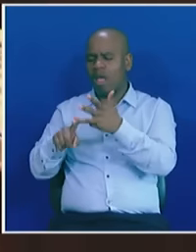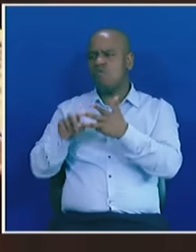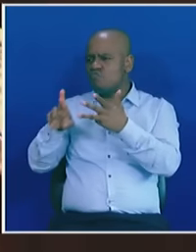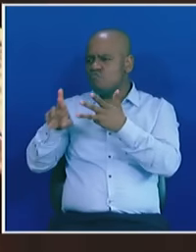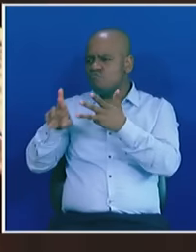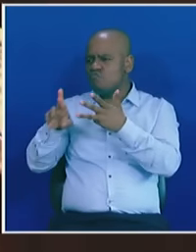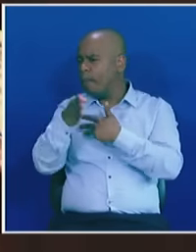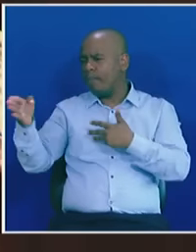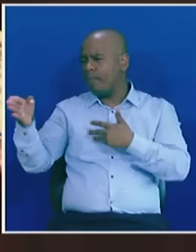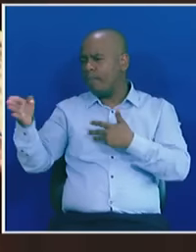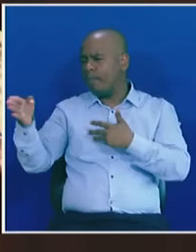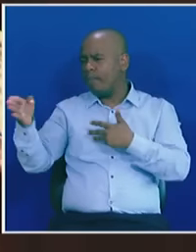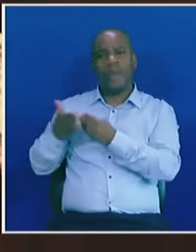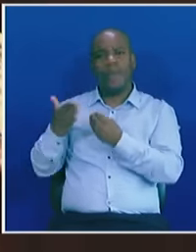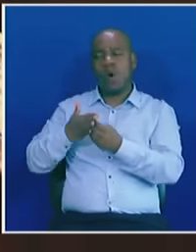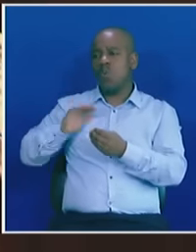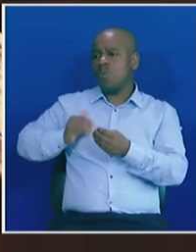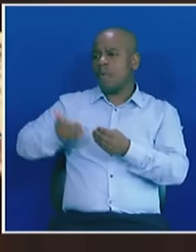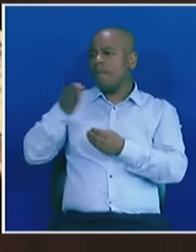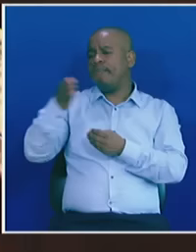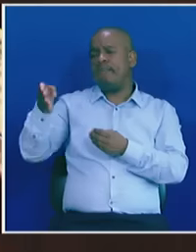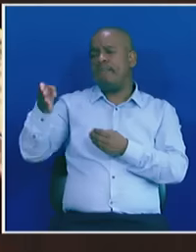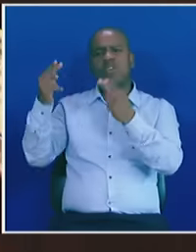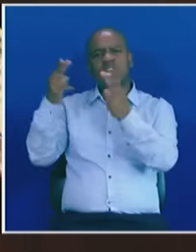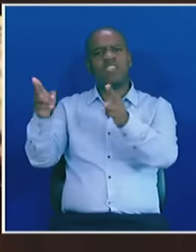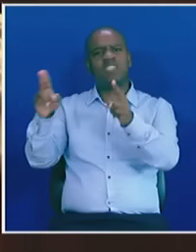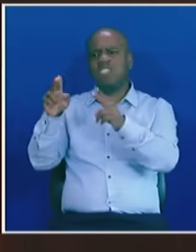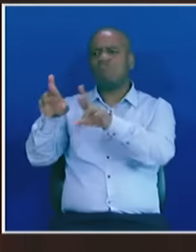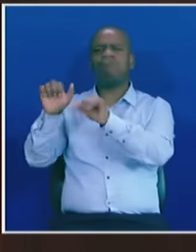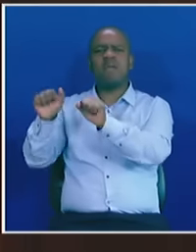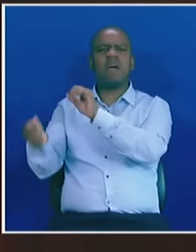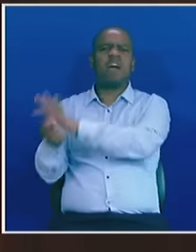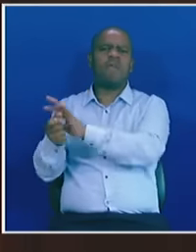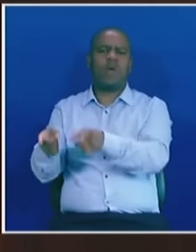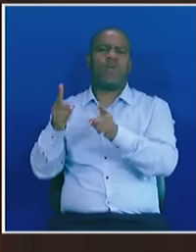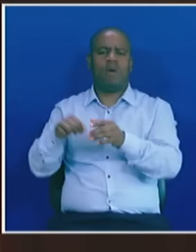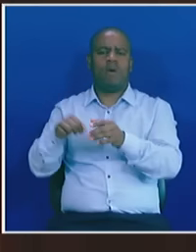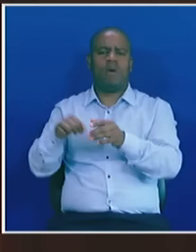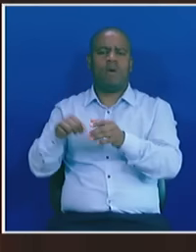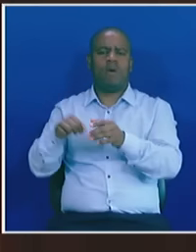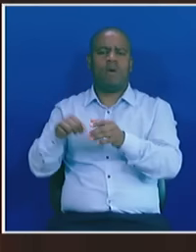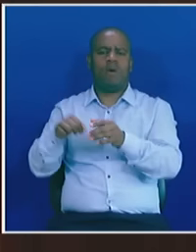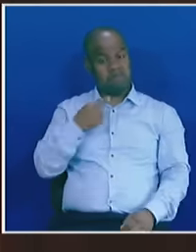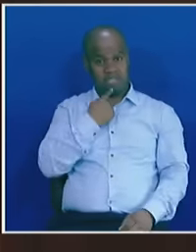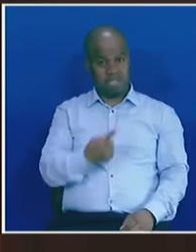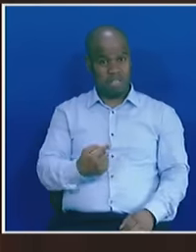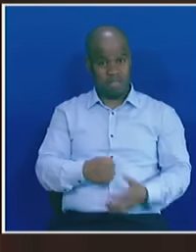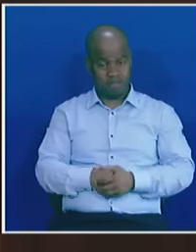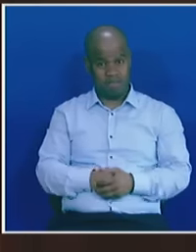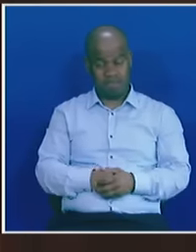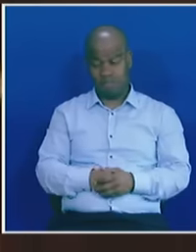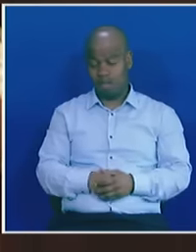our young women on university campuses. I must say, loku kokuhlukunyezwa